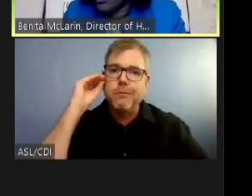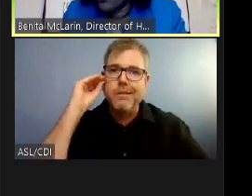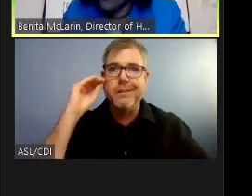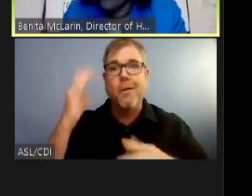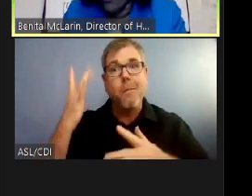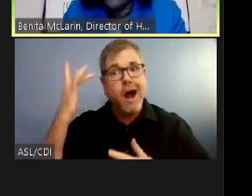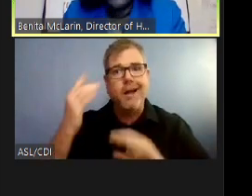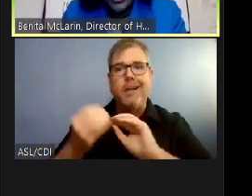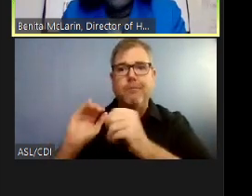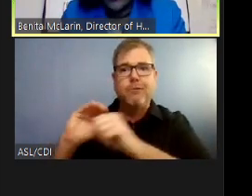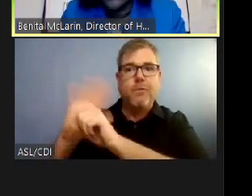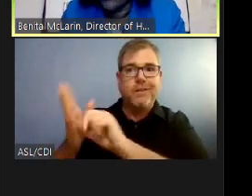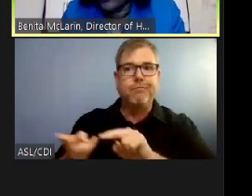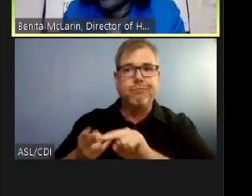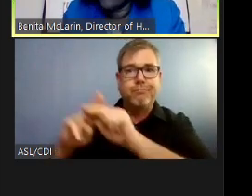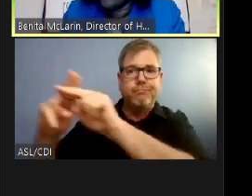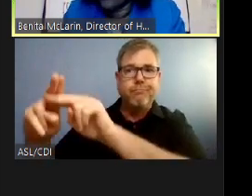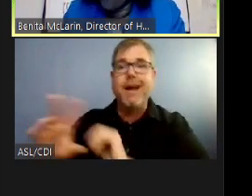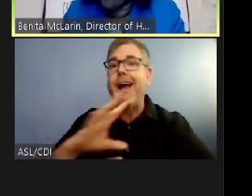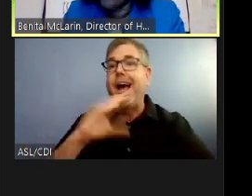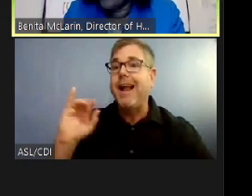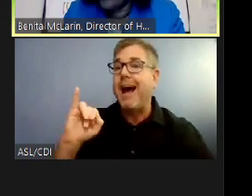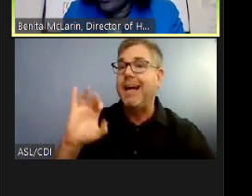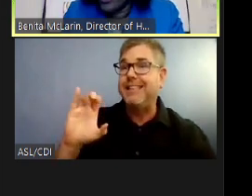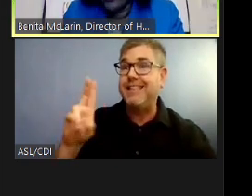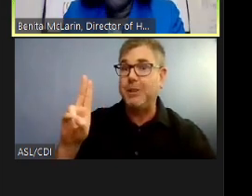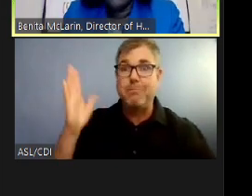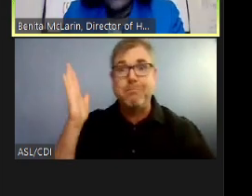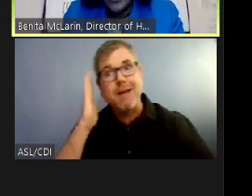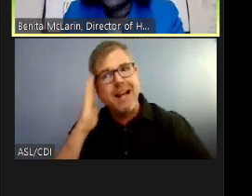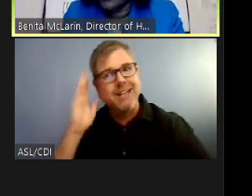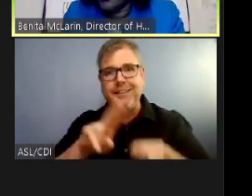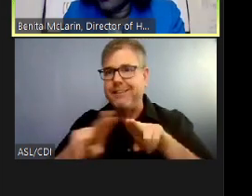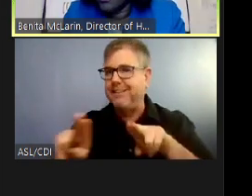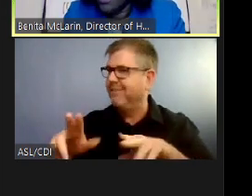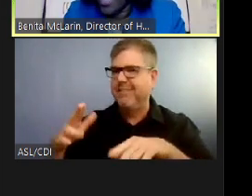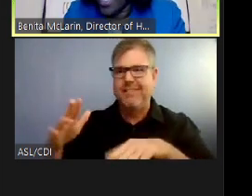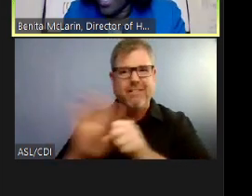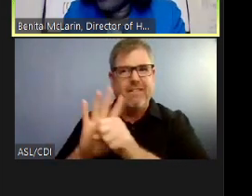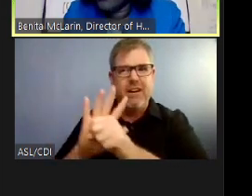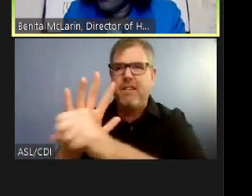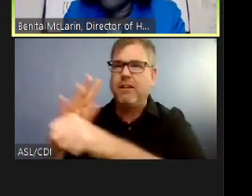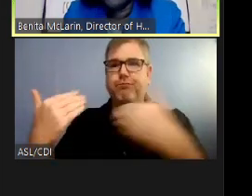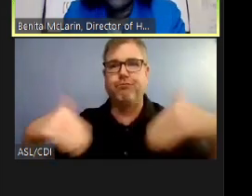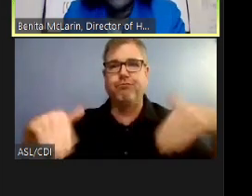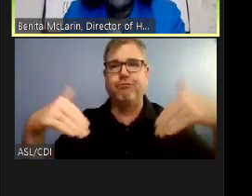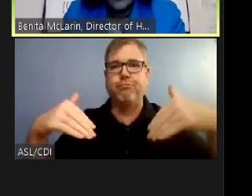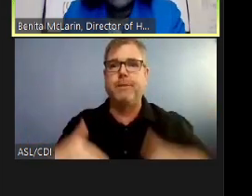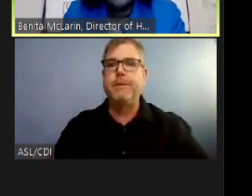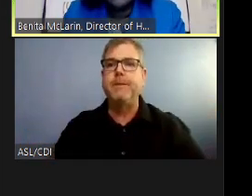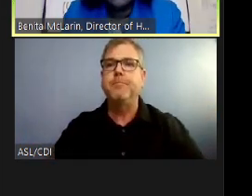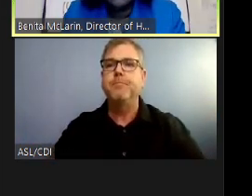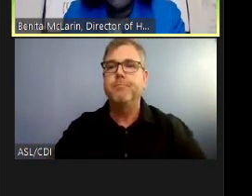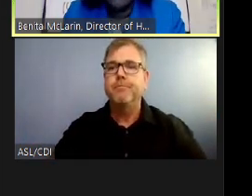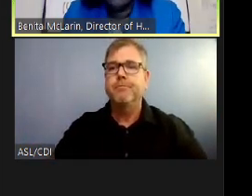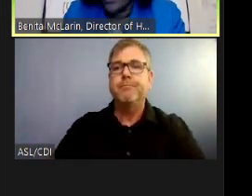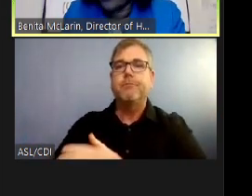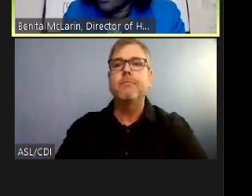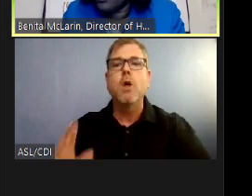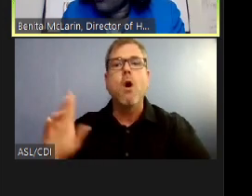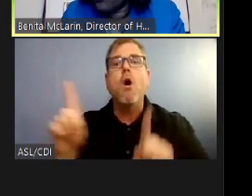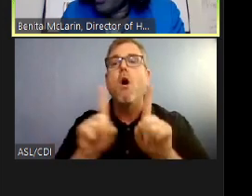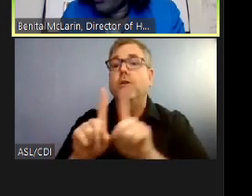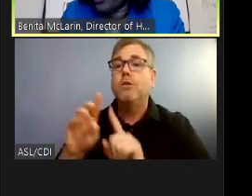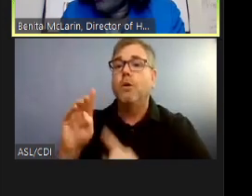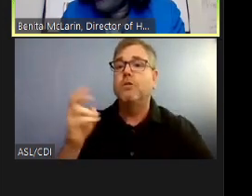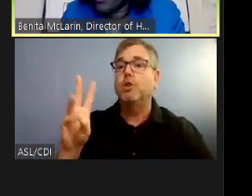Marin. We're also going to have Dr. Willis give us an overview of the vaccine and the different phases of the